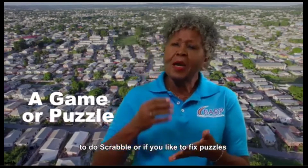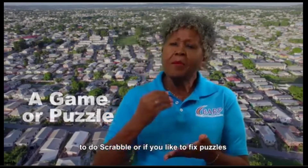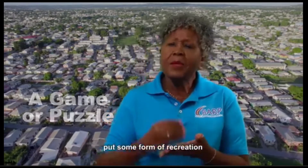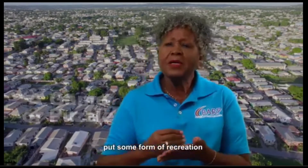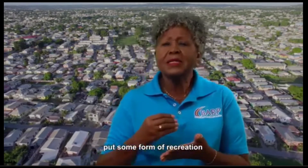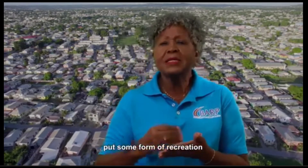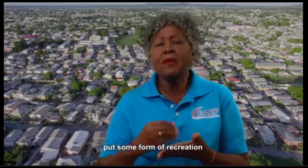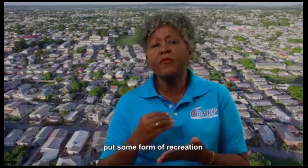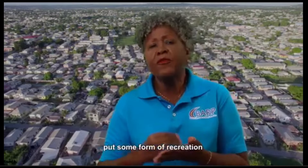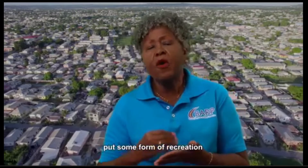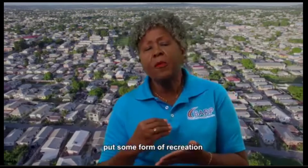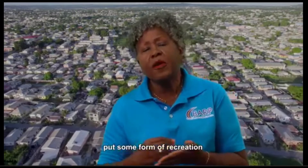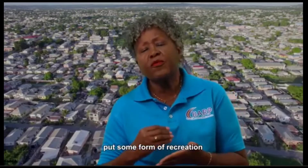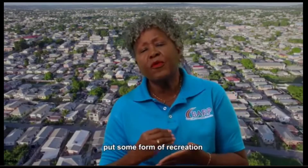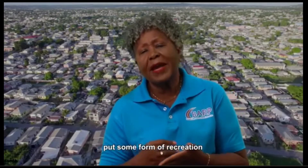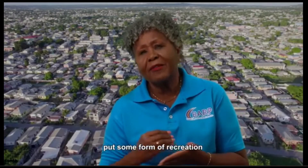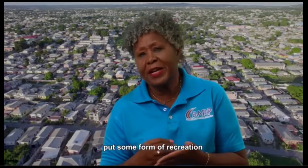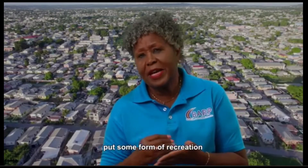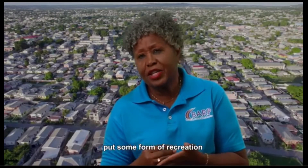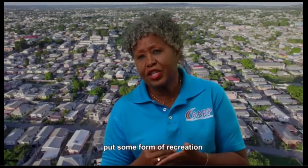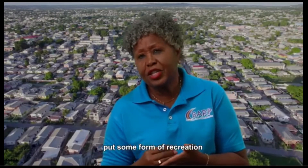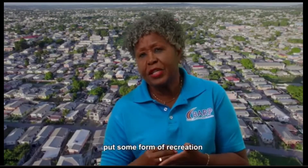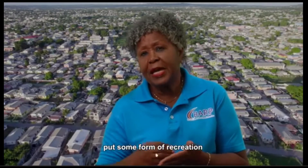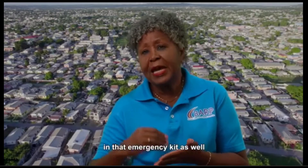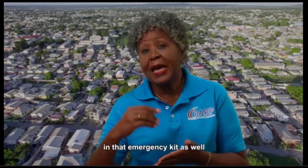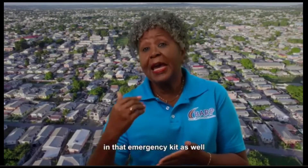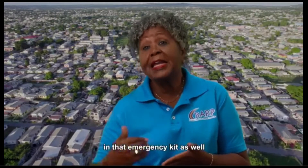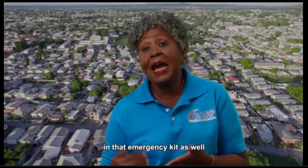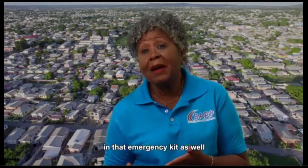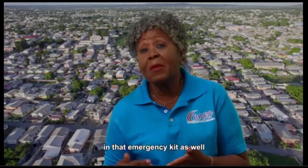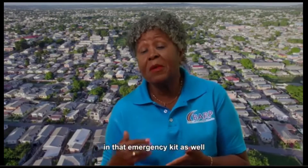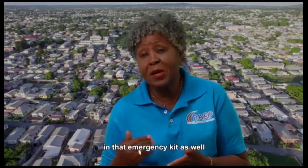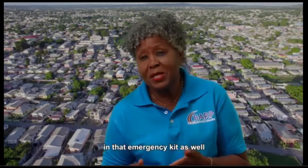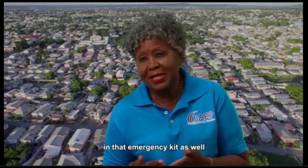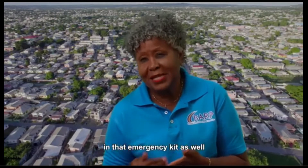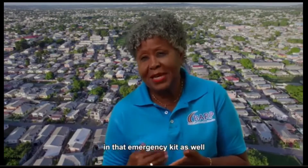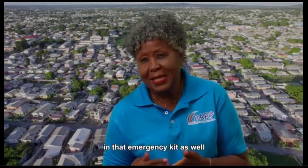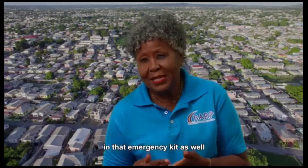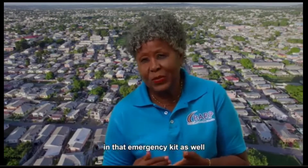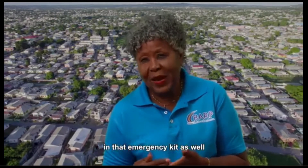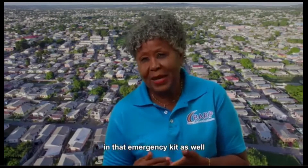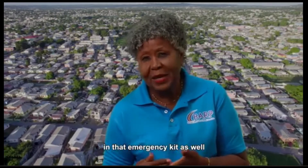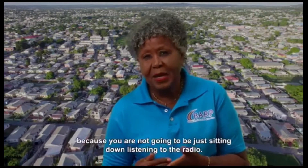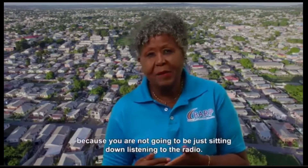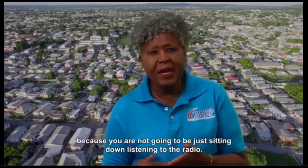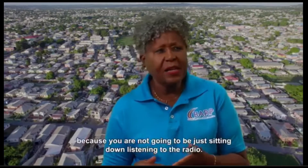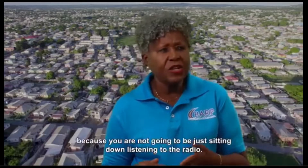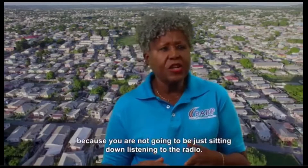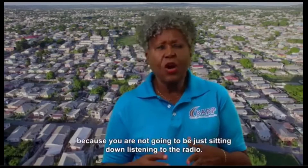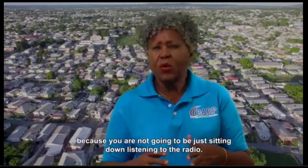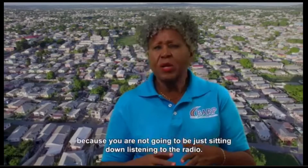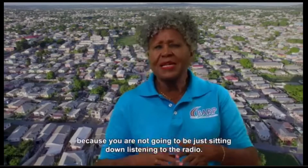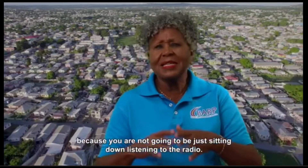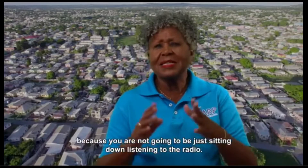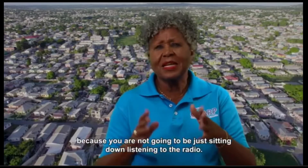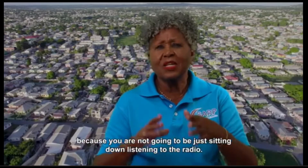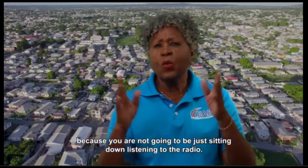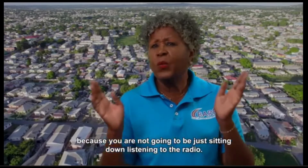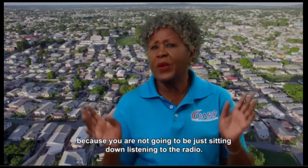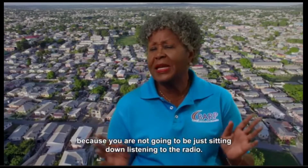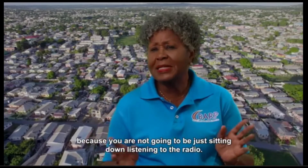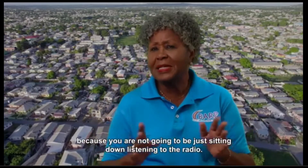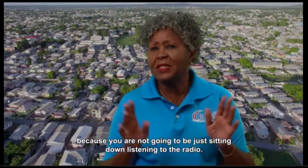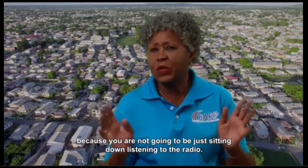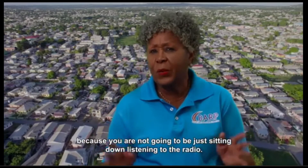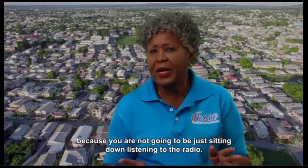puzzles, put some form of recreation in that emergency kit as well. Because you're not going to be just sitting